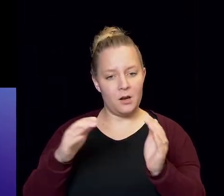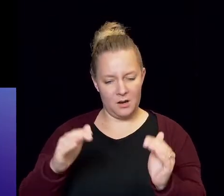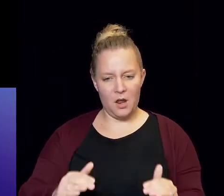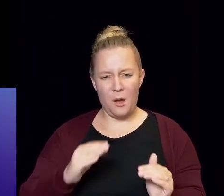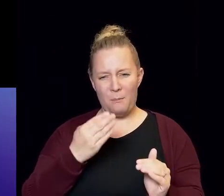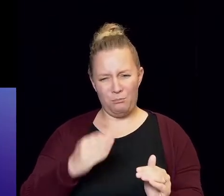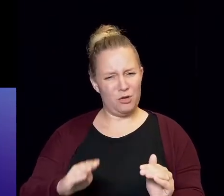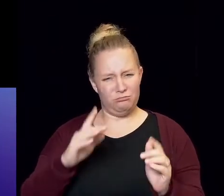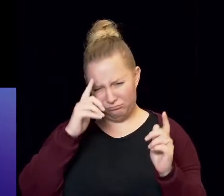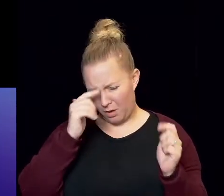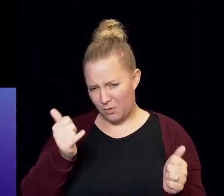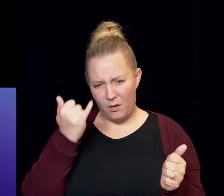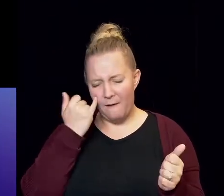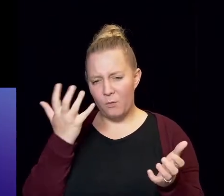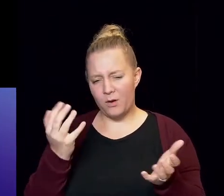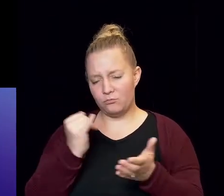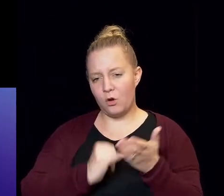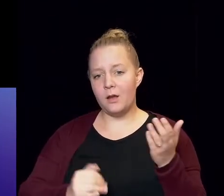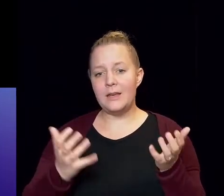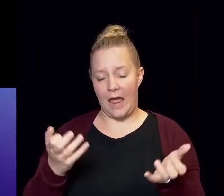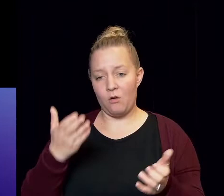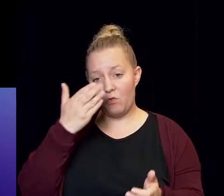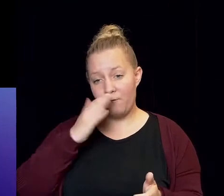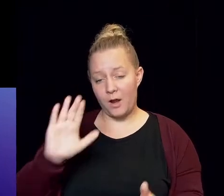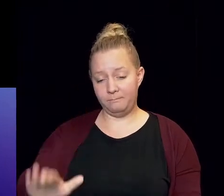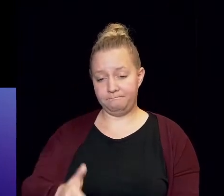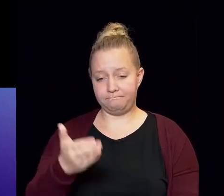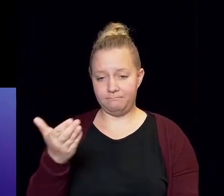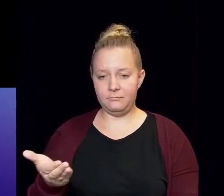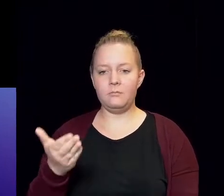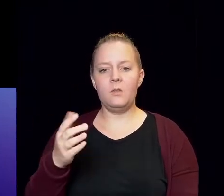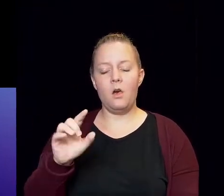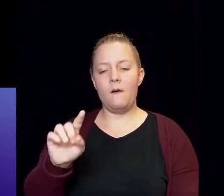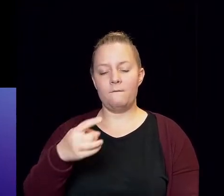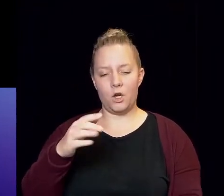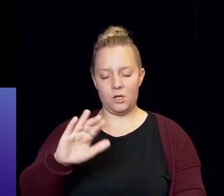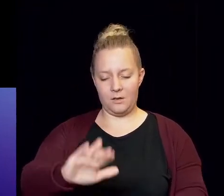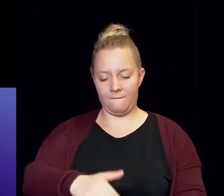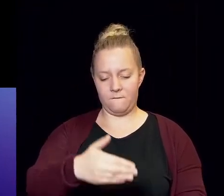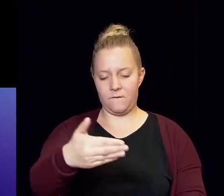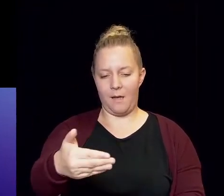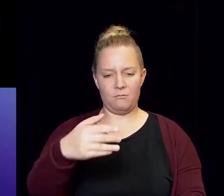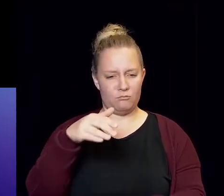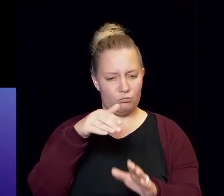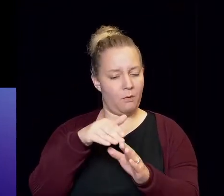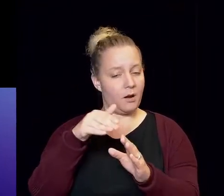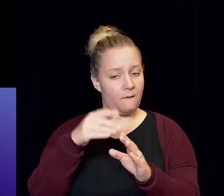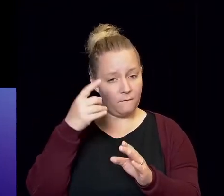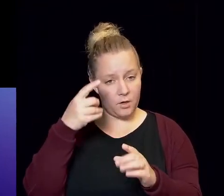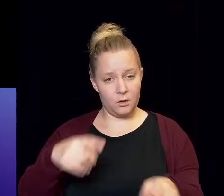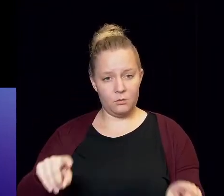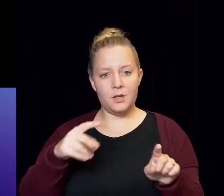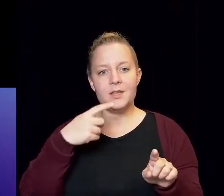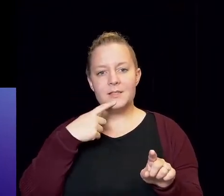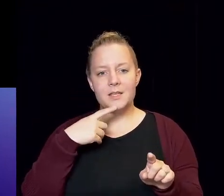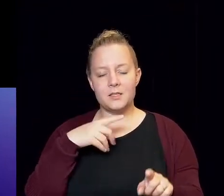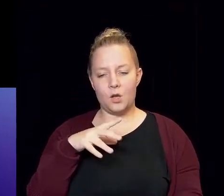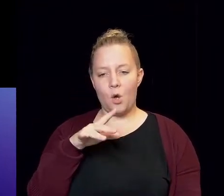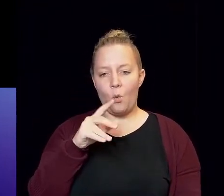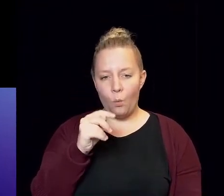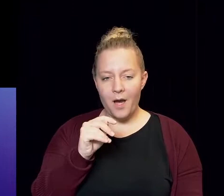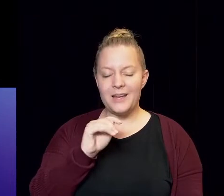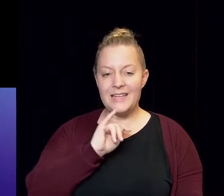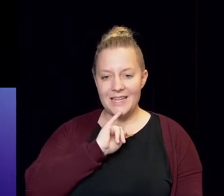front. Once we're on the front, let's open up the first flap. Just as a reminder for you, what this says is what